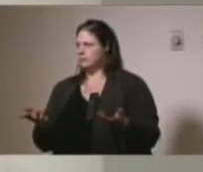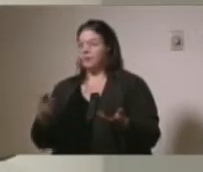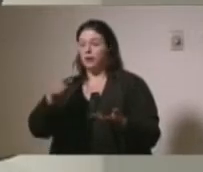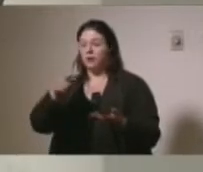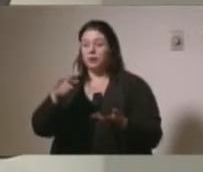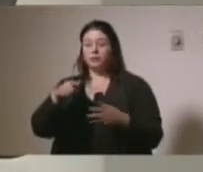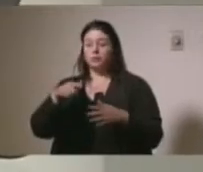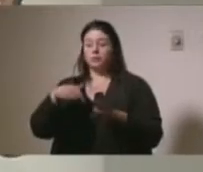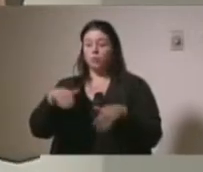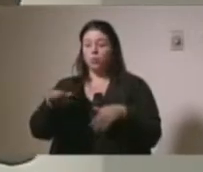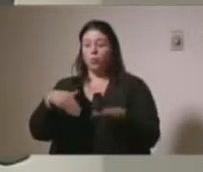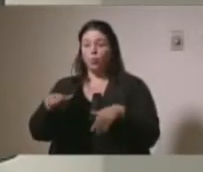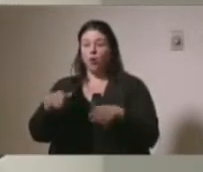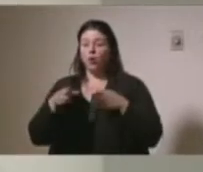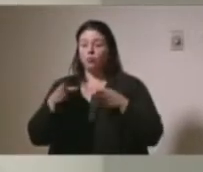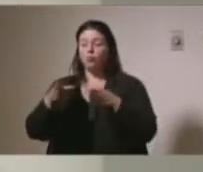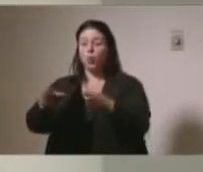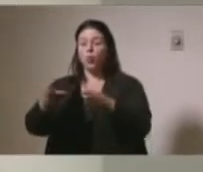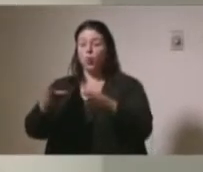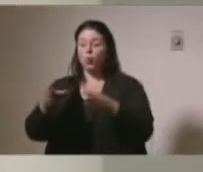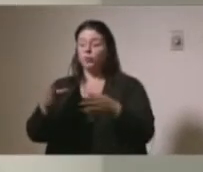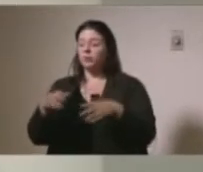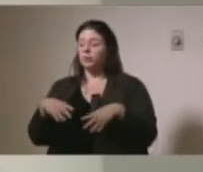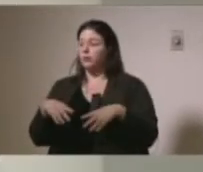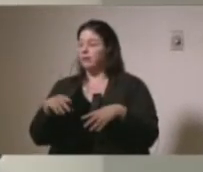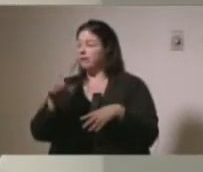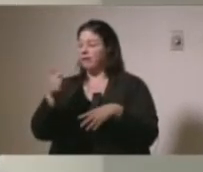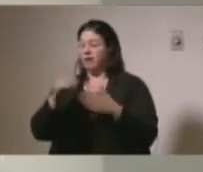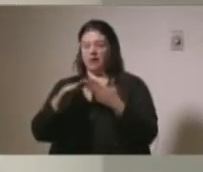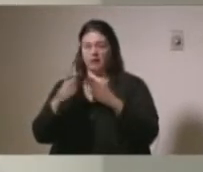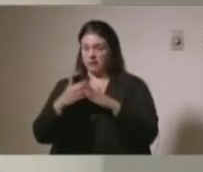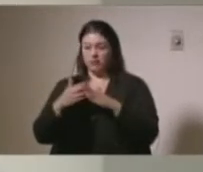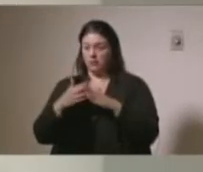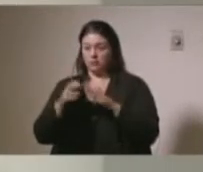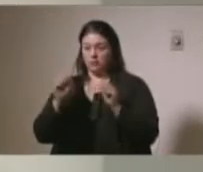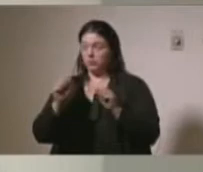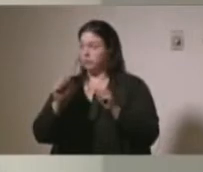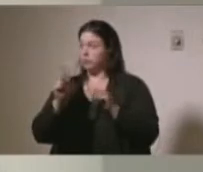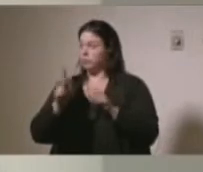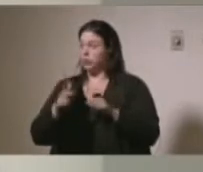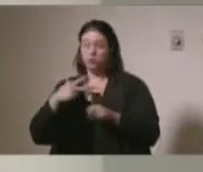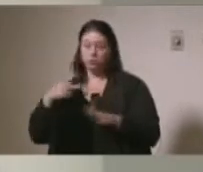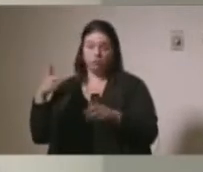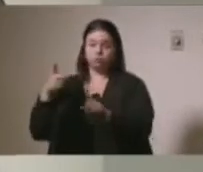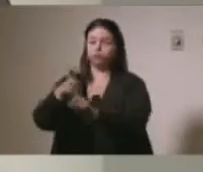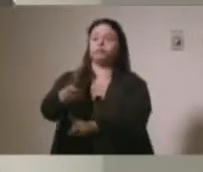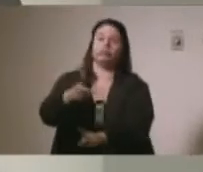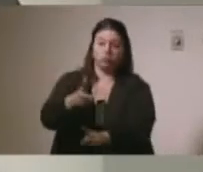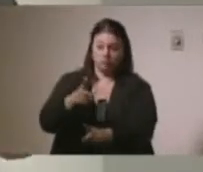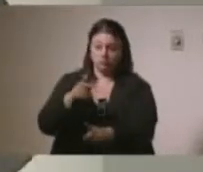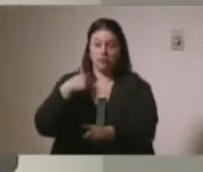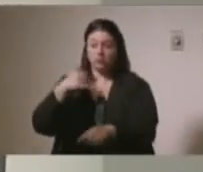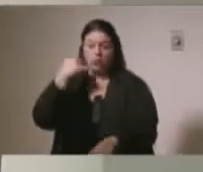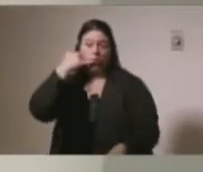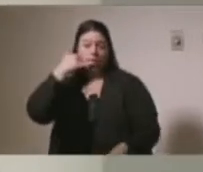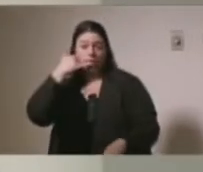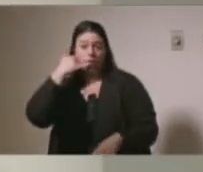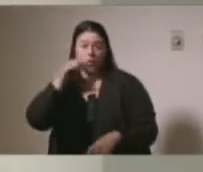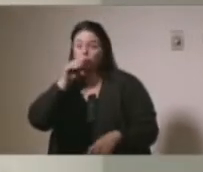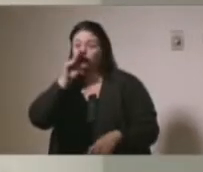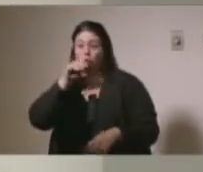like walk across the road in New Zealand, in Auckland or Wellington or Christchurch, because someone will run you over because they'll be on their cell phone, not actually